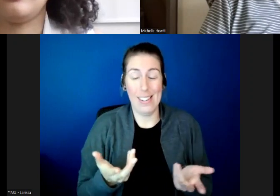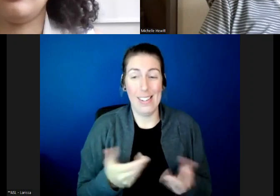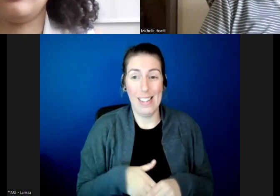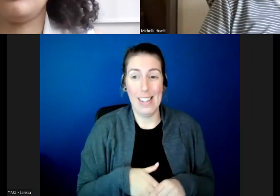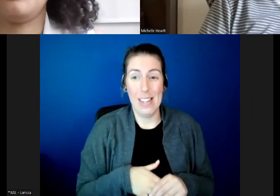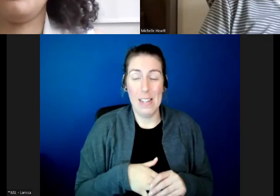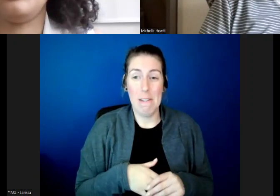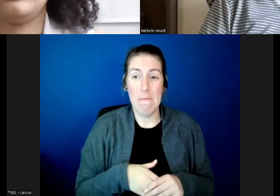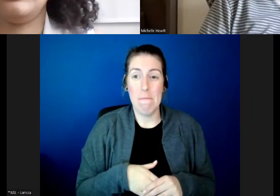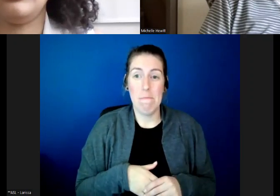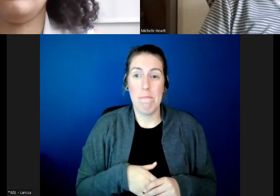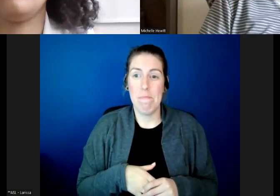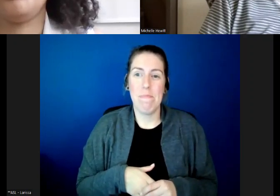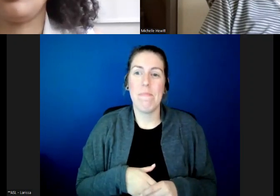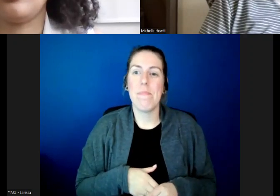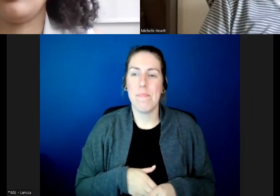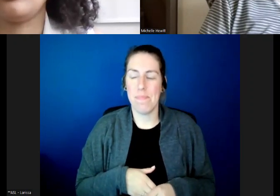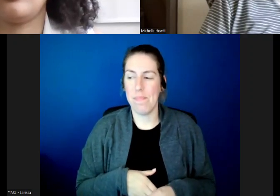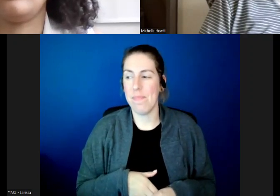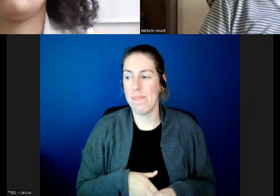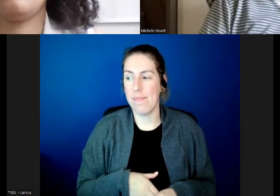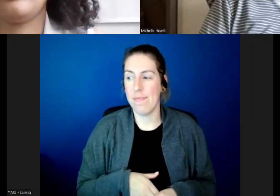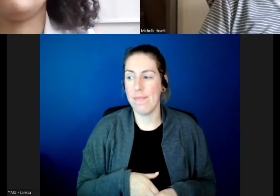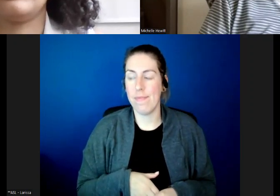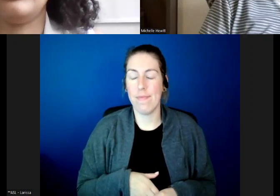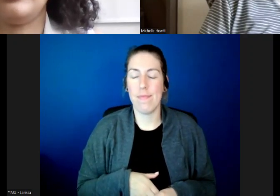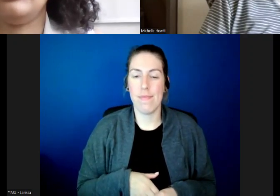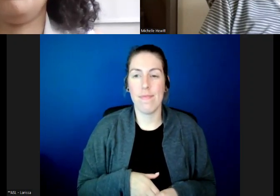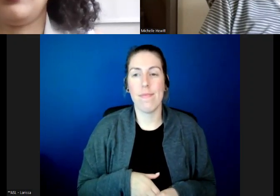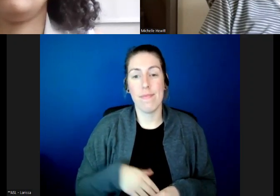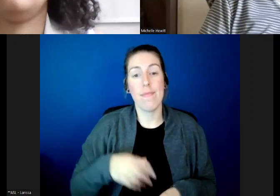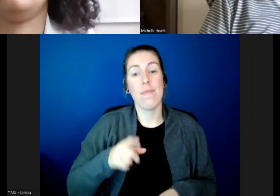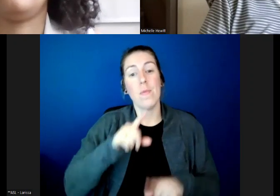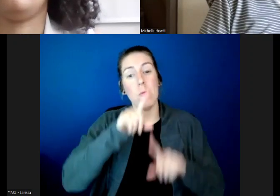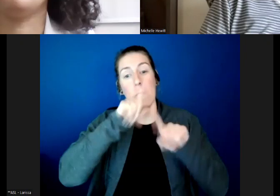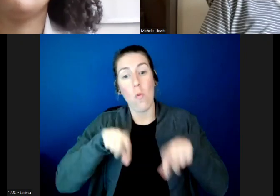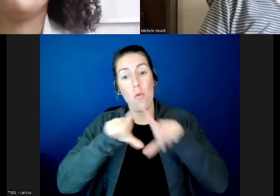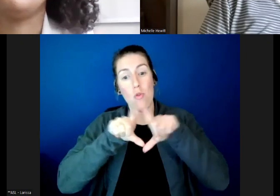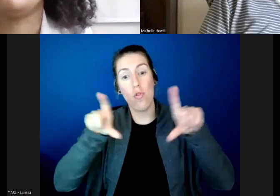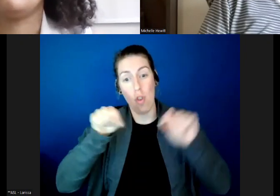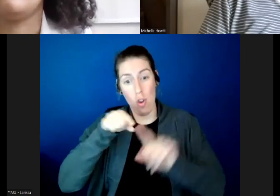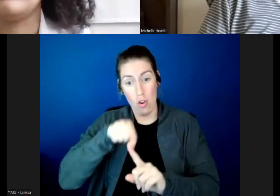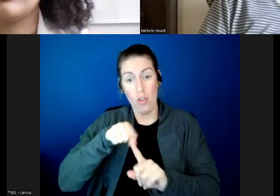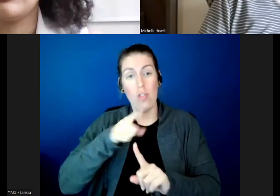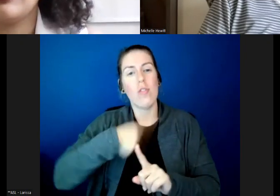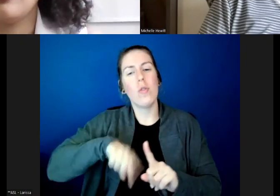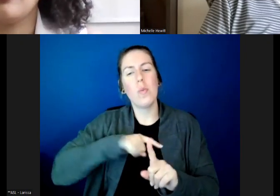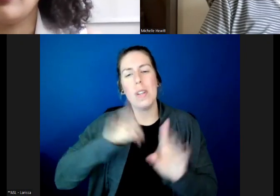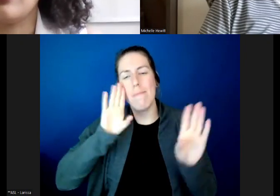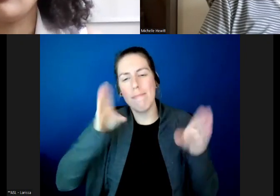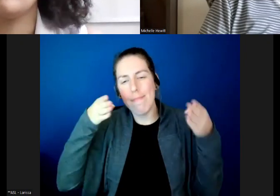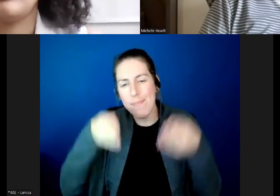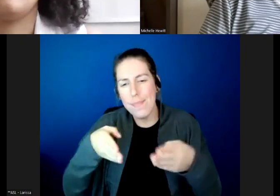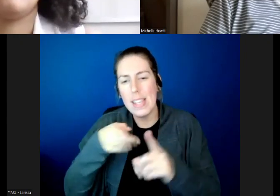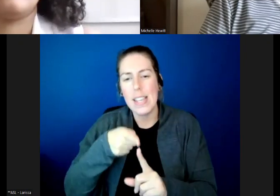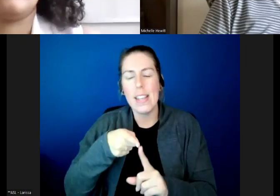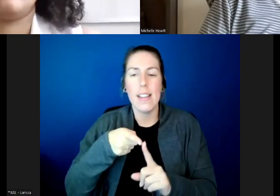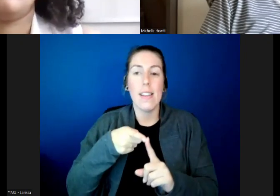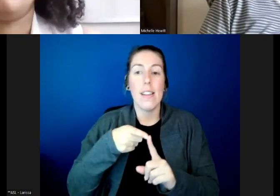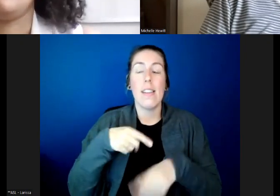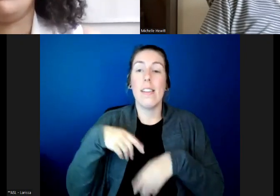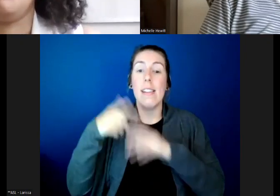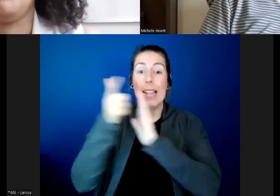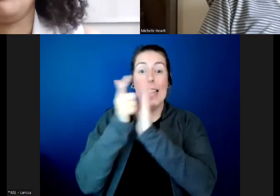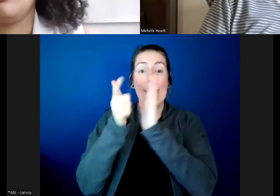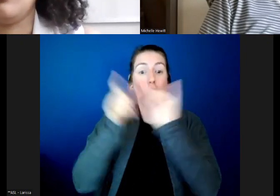it's I think we in the report card chat try to connect it back to how there's these legal standards, like